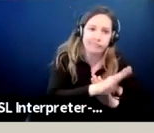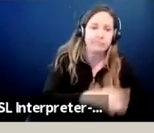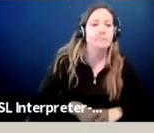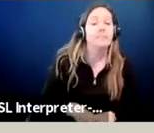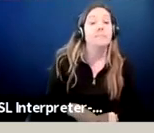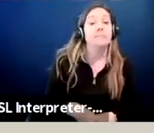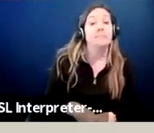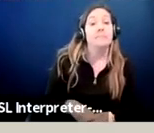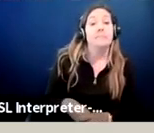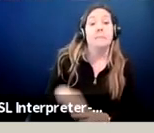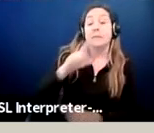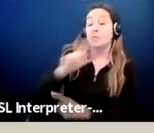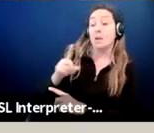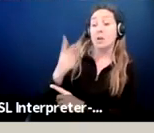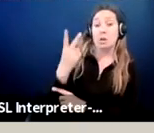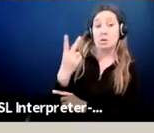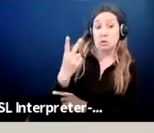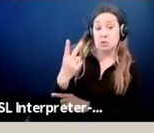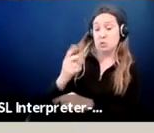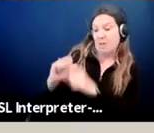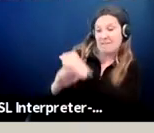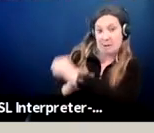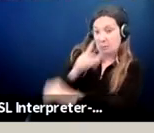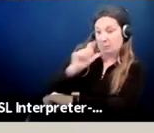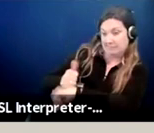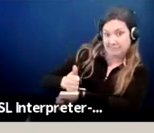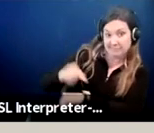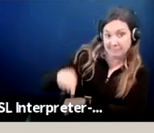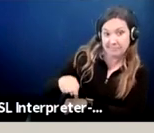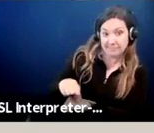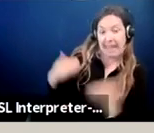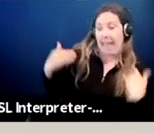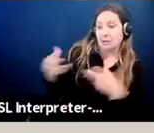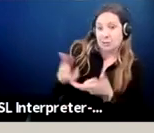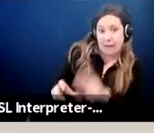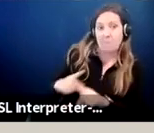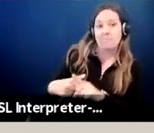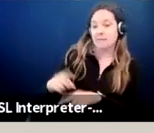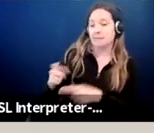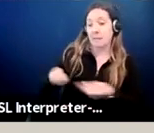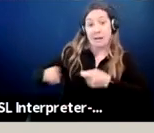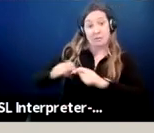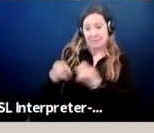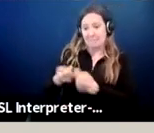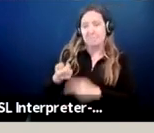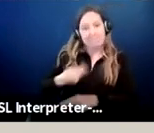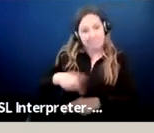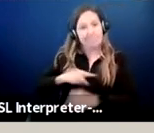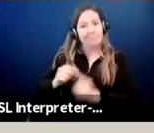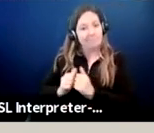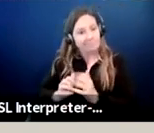apart from the two founders are entrepreneurs and angels known, the management team are also entrepreneurs. So we've all been involved in startups,